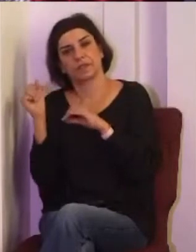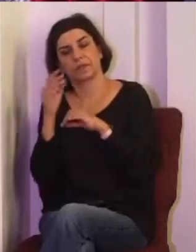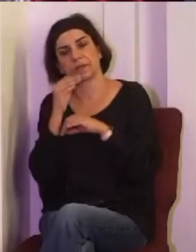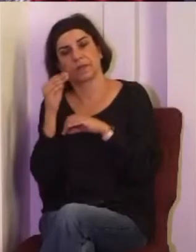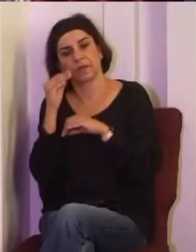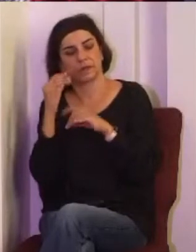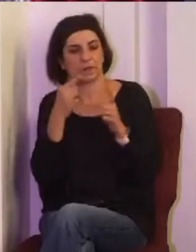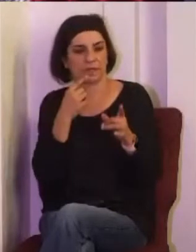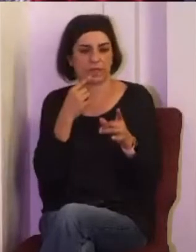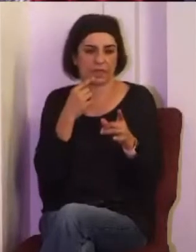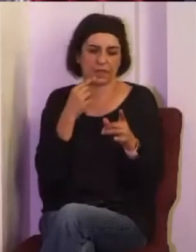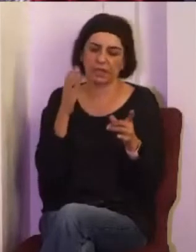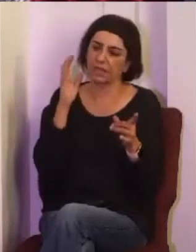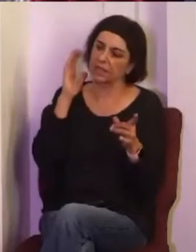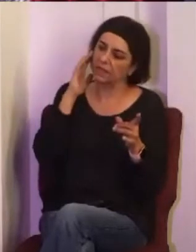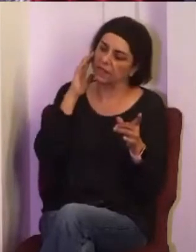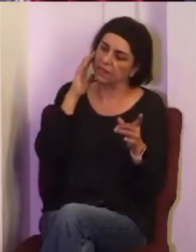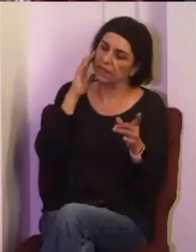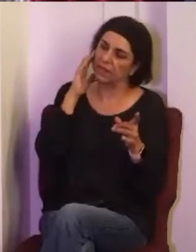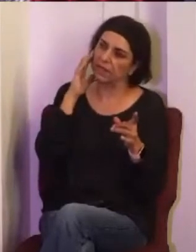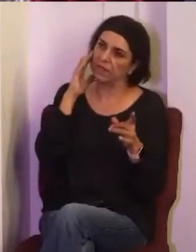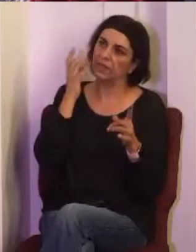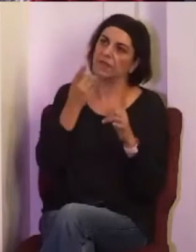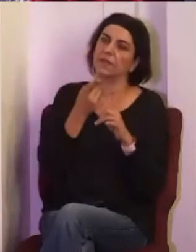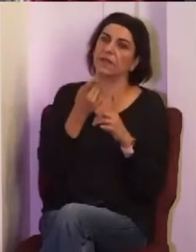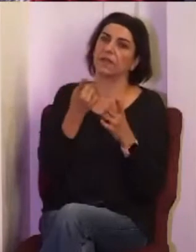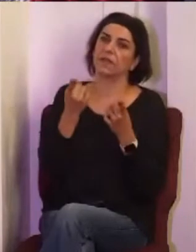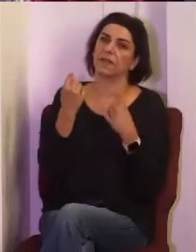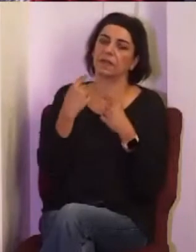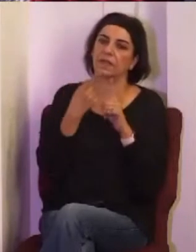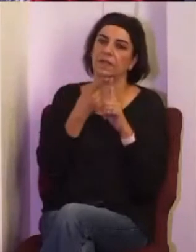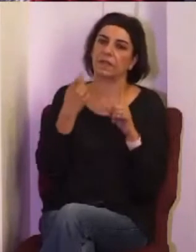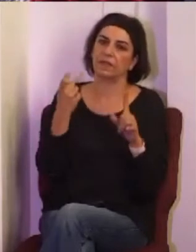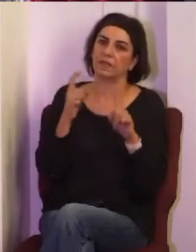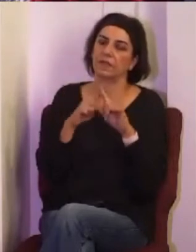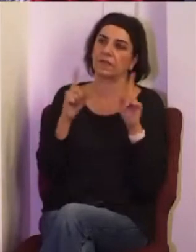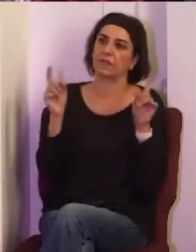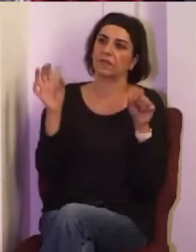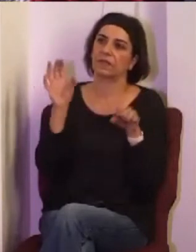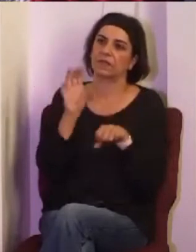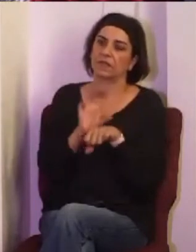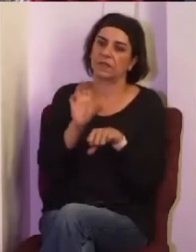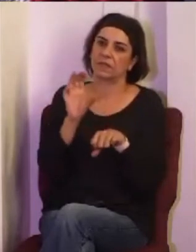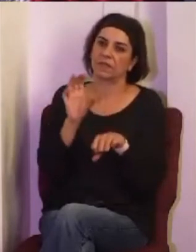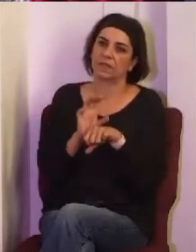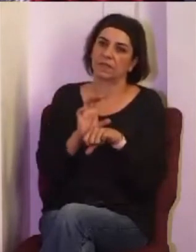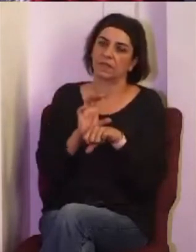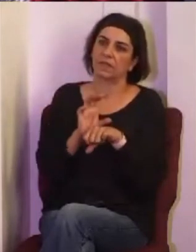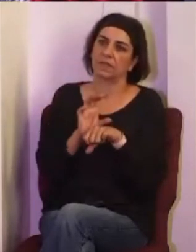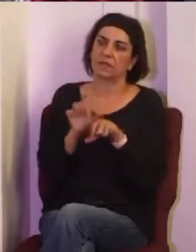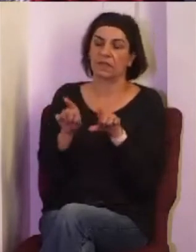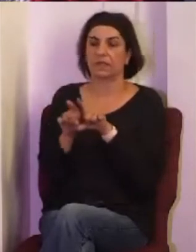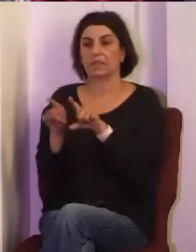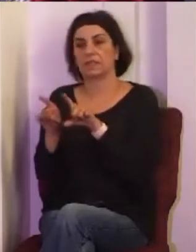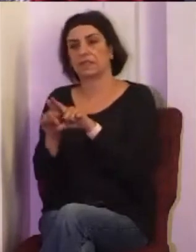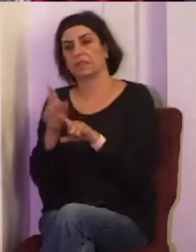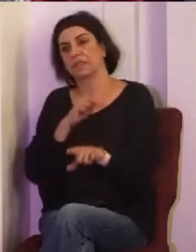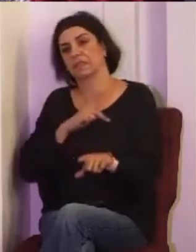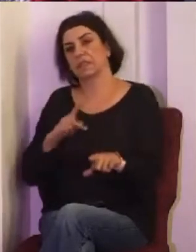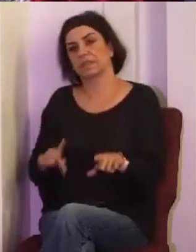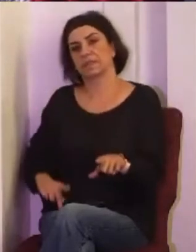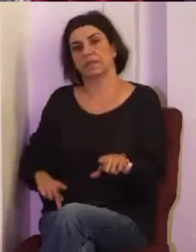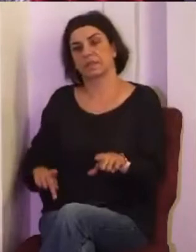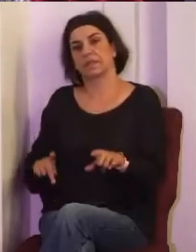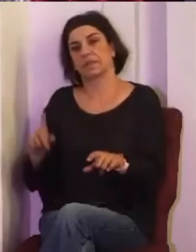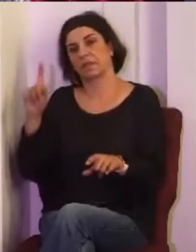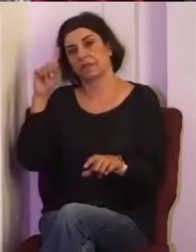said, you know, Keith, because he came from a different church, but the same king mentality.